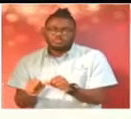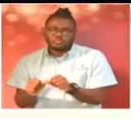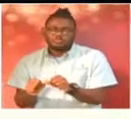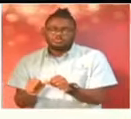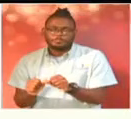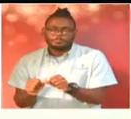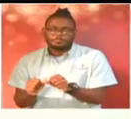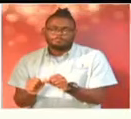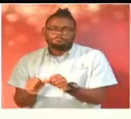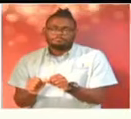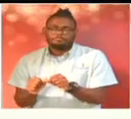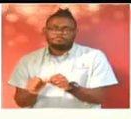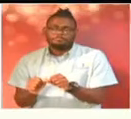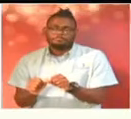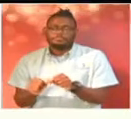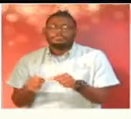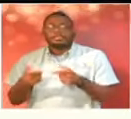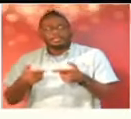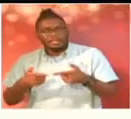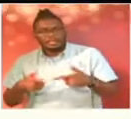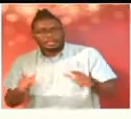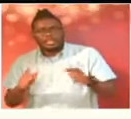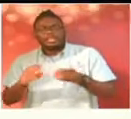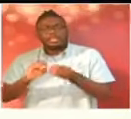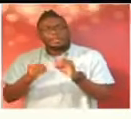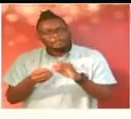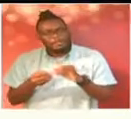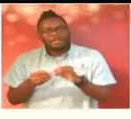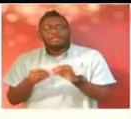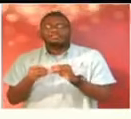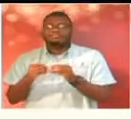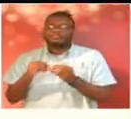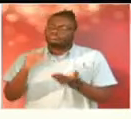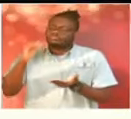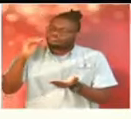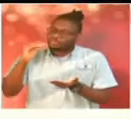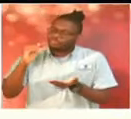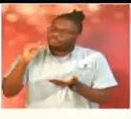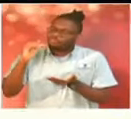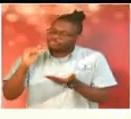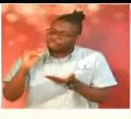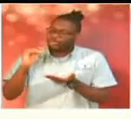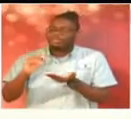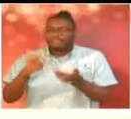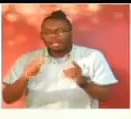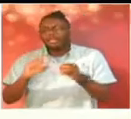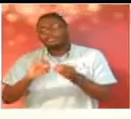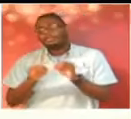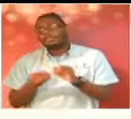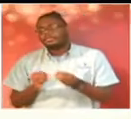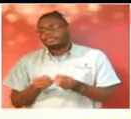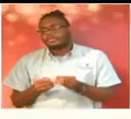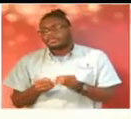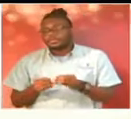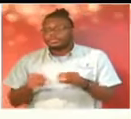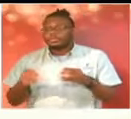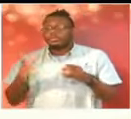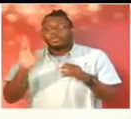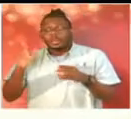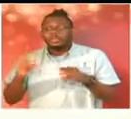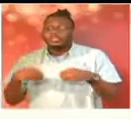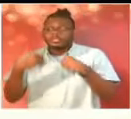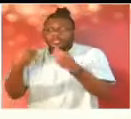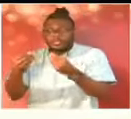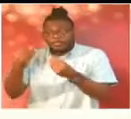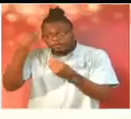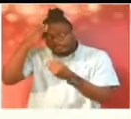continue their downward trend and until that circulation of virus is again very low. And we will continue to update the population on progress on